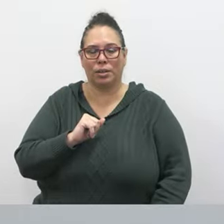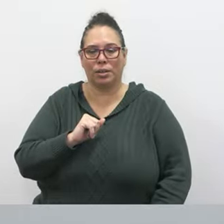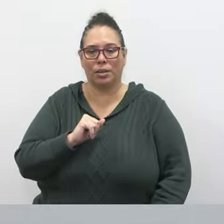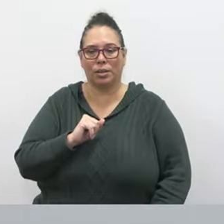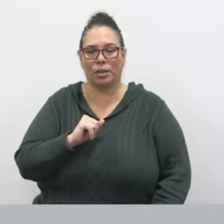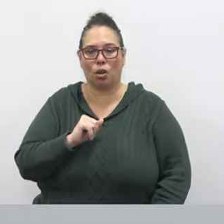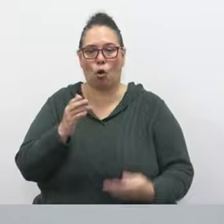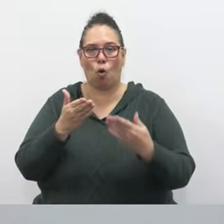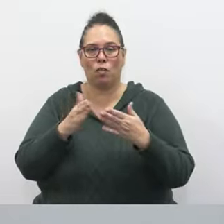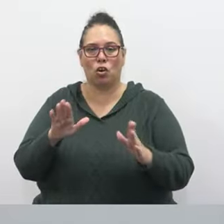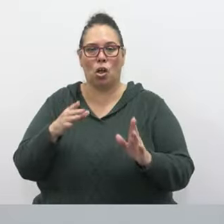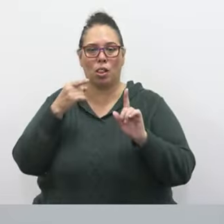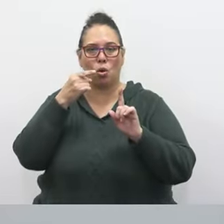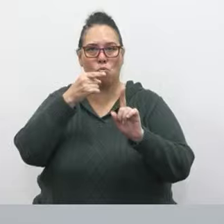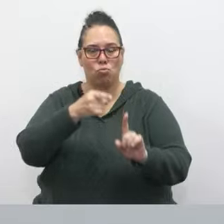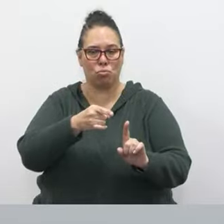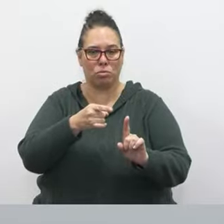the overall goals of